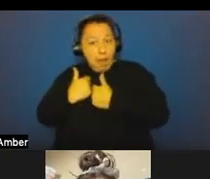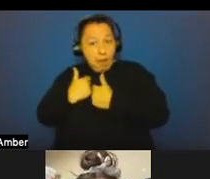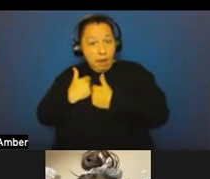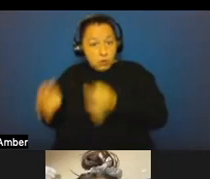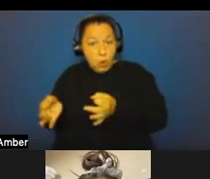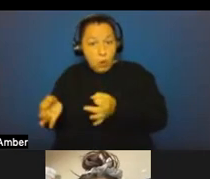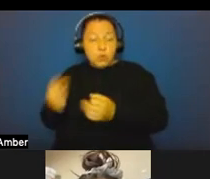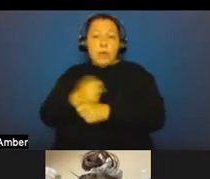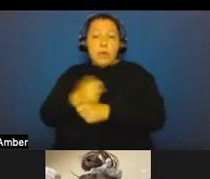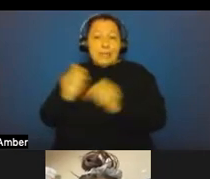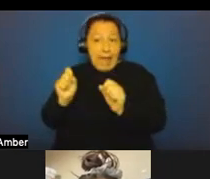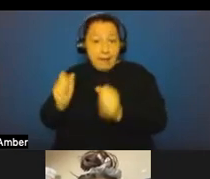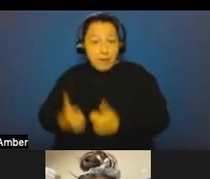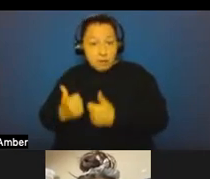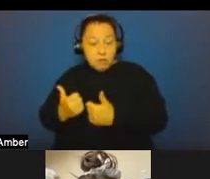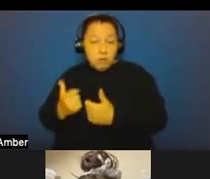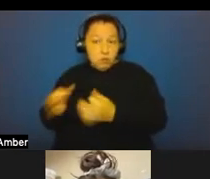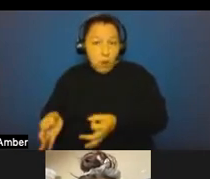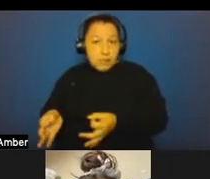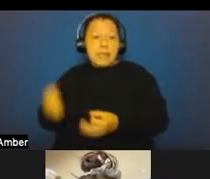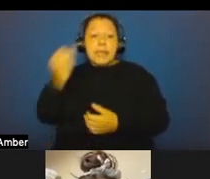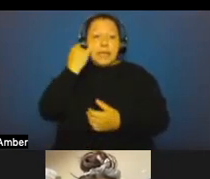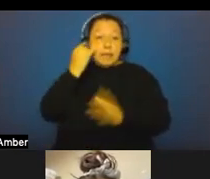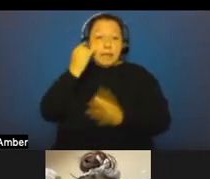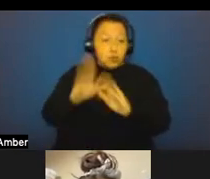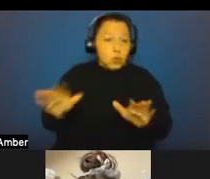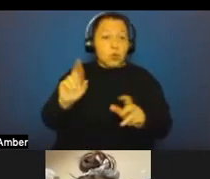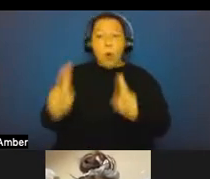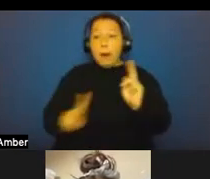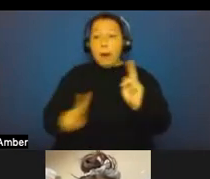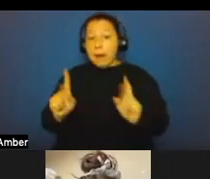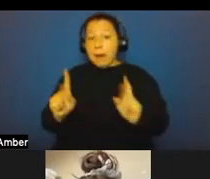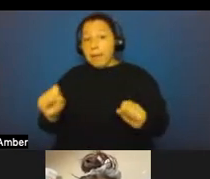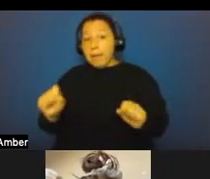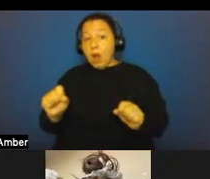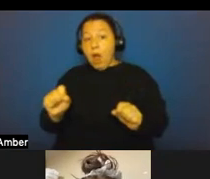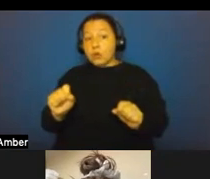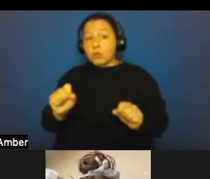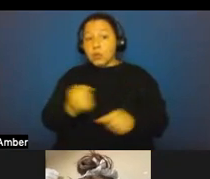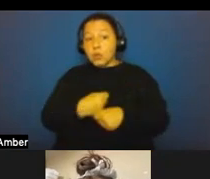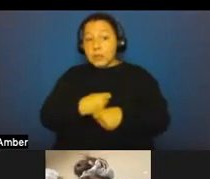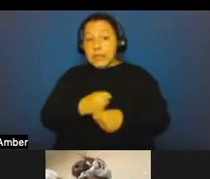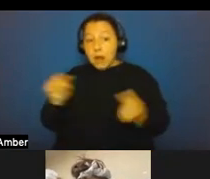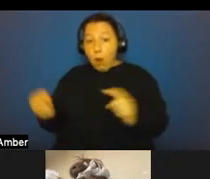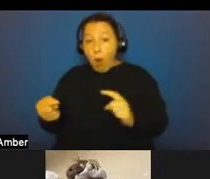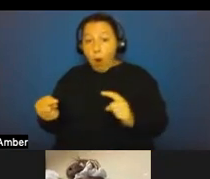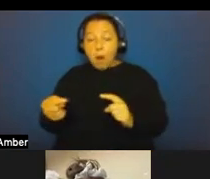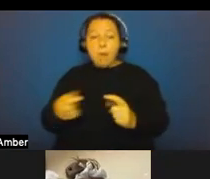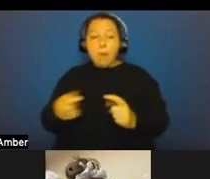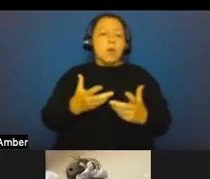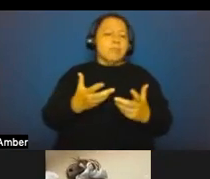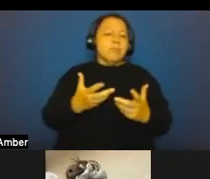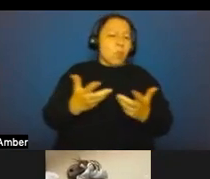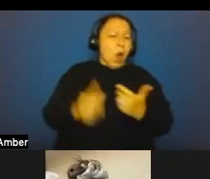in harm's way, risk is necessary to stop that violence, to interrupt that violence. And I would hope